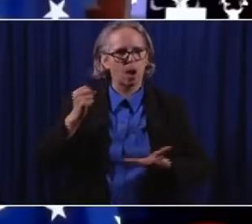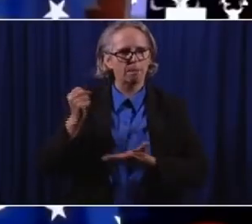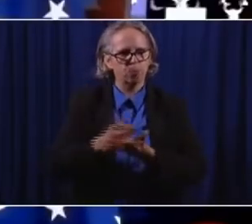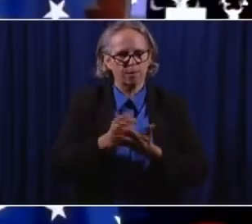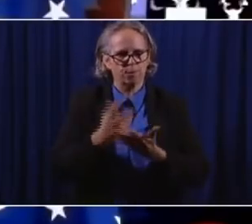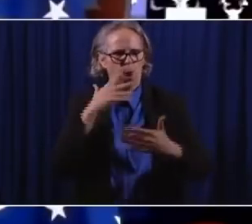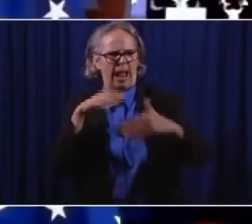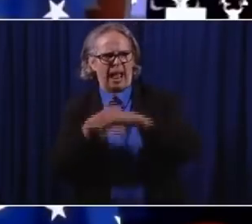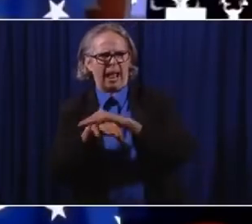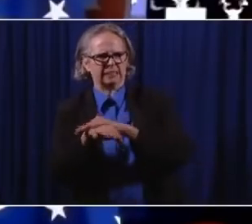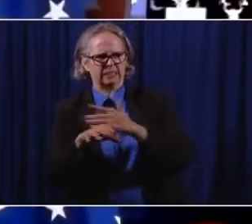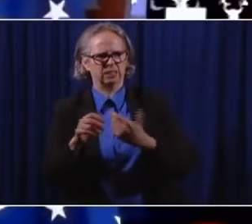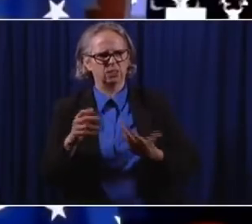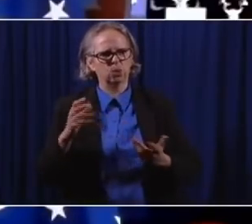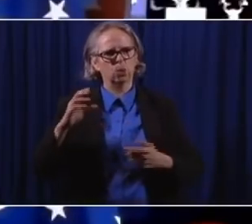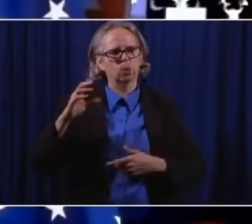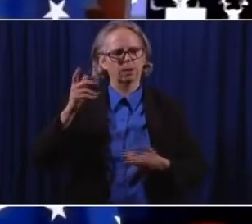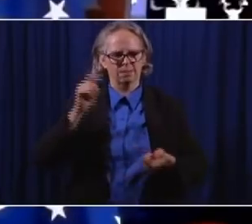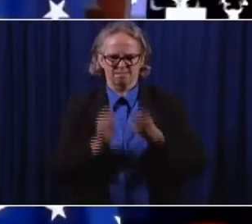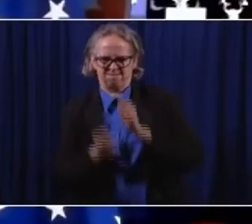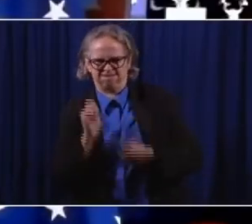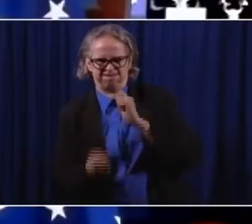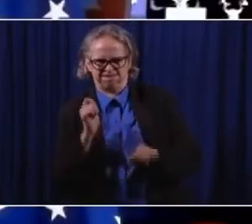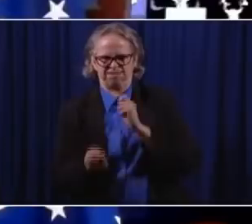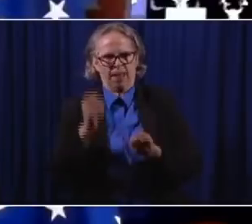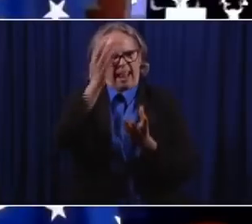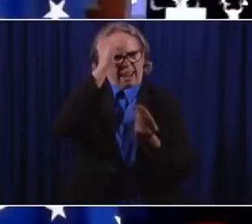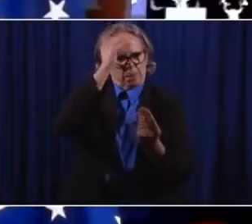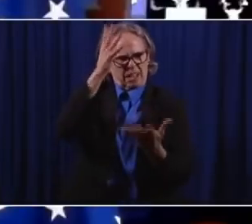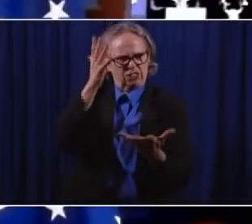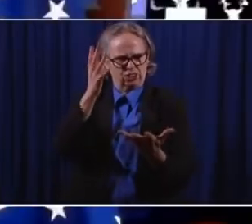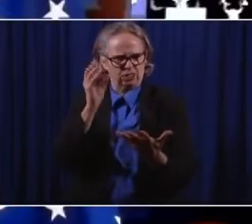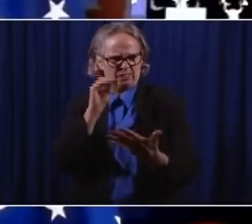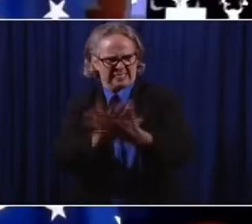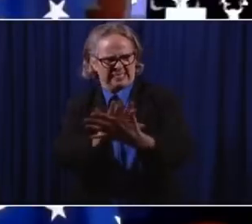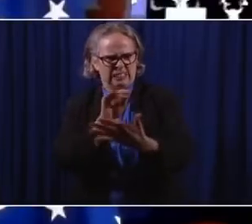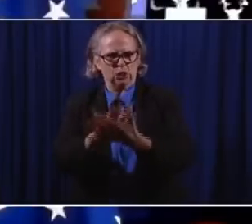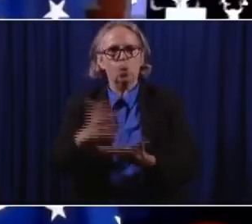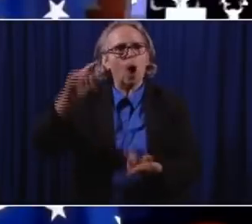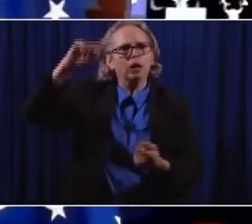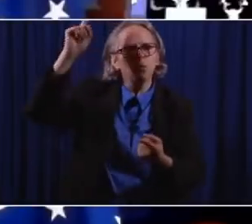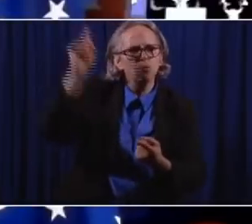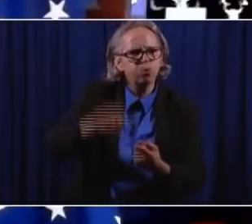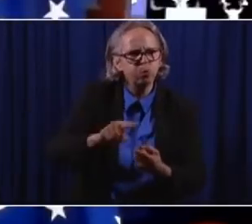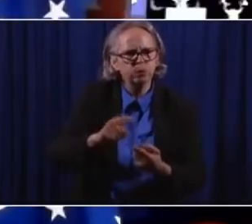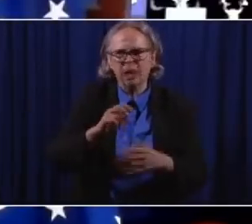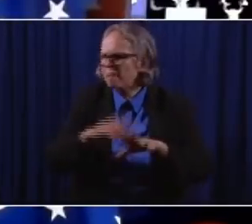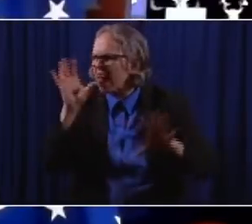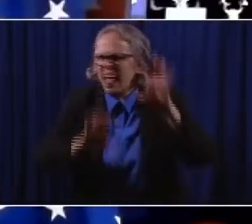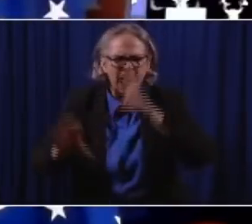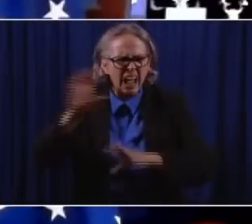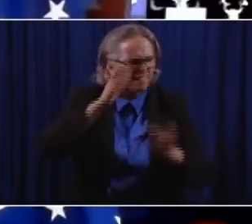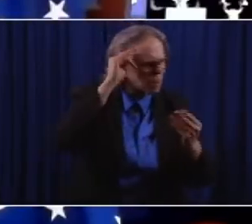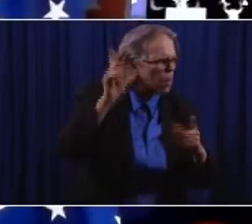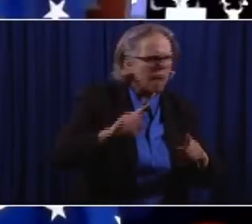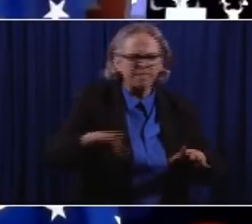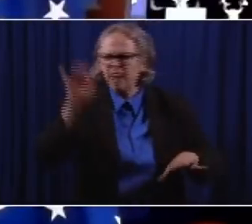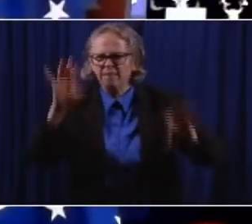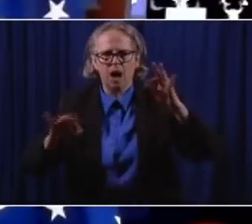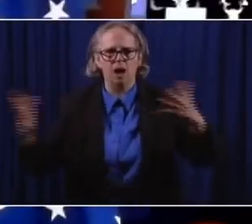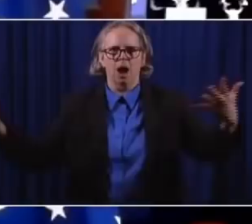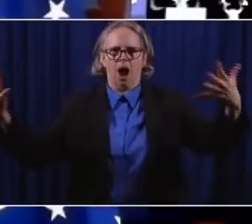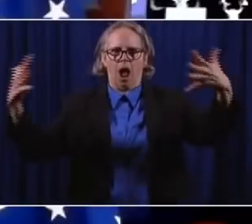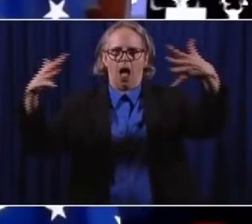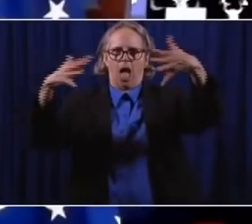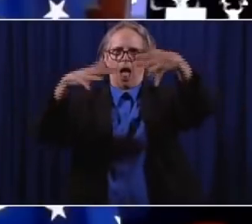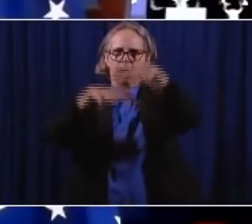data and to reduce the time that local healthcare workers have to spend on these follow-ups. Those are just a few things